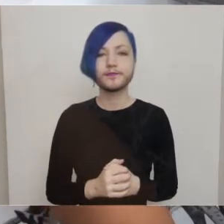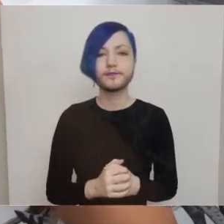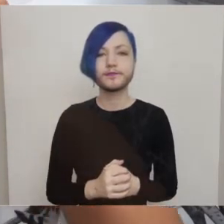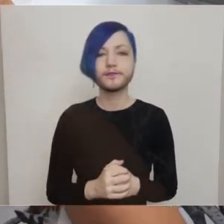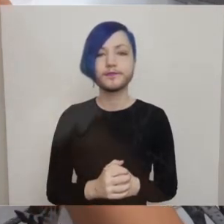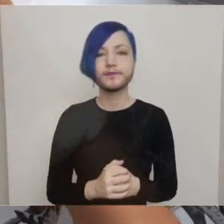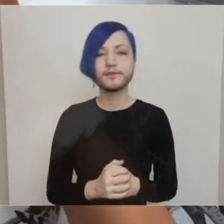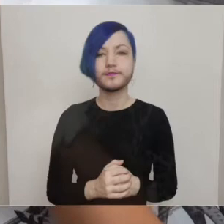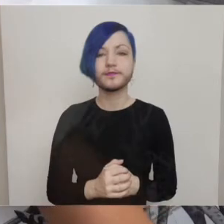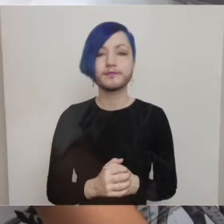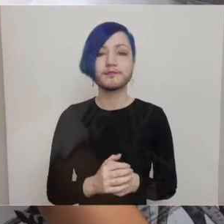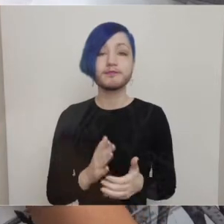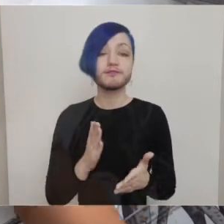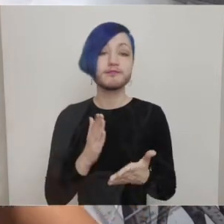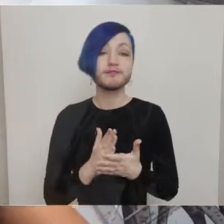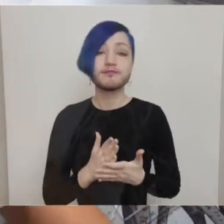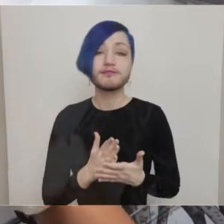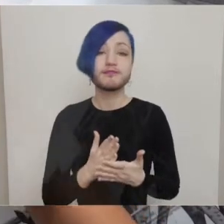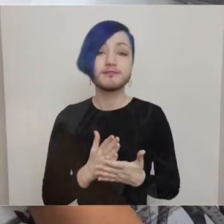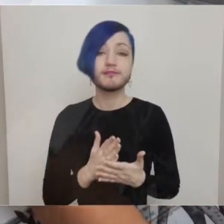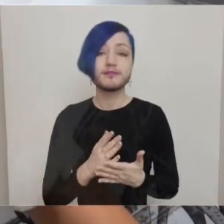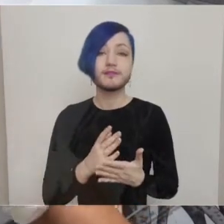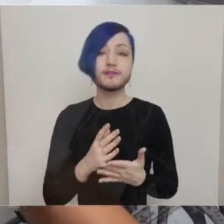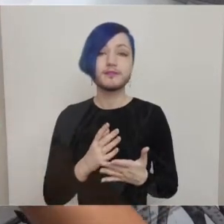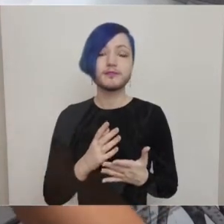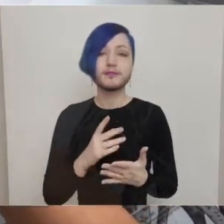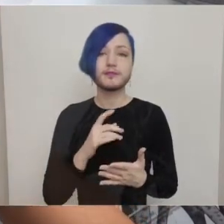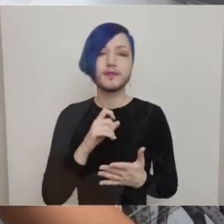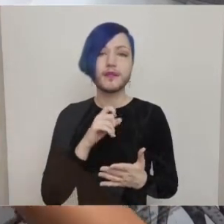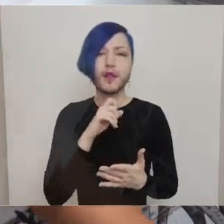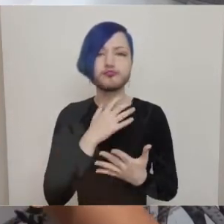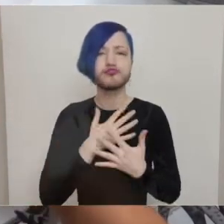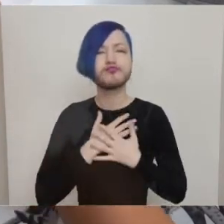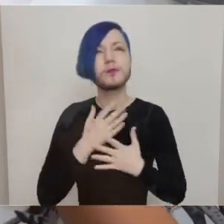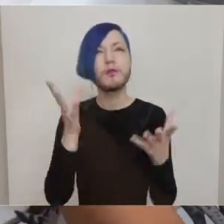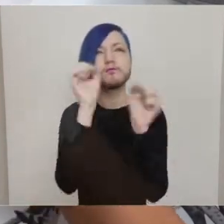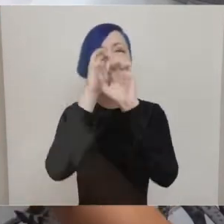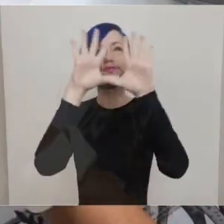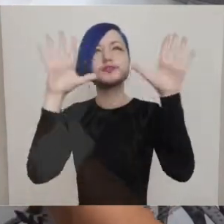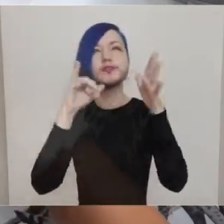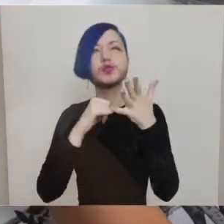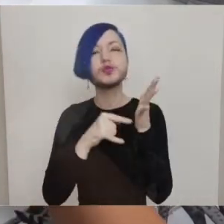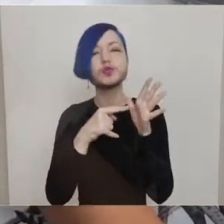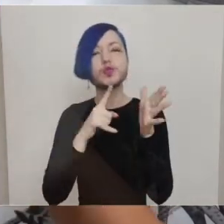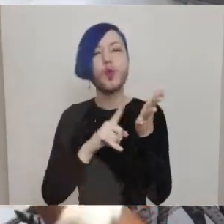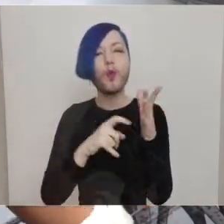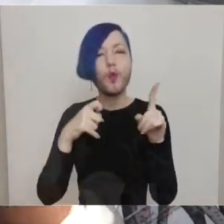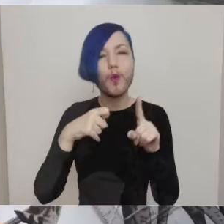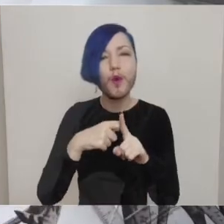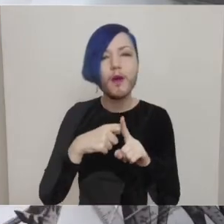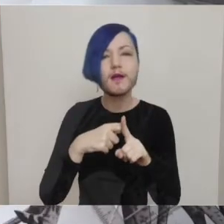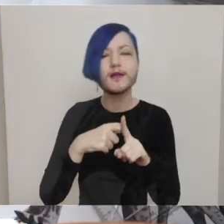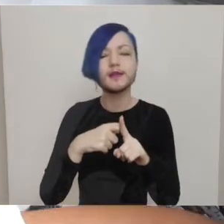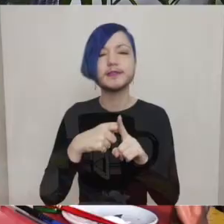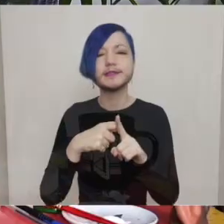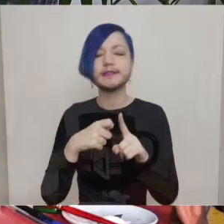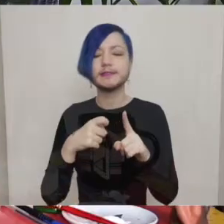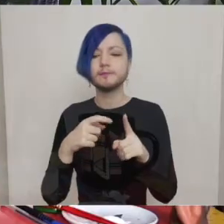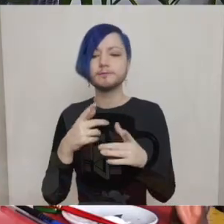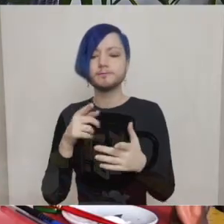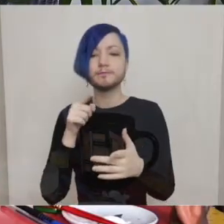And you know, I would love to have a think about that stork and how it might